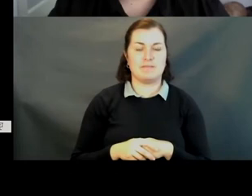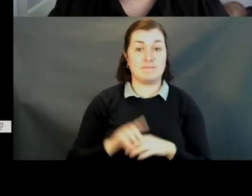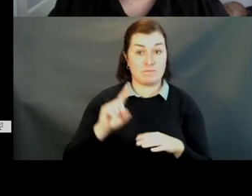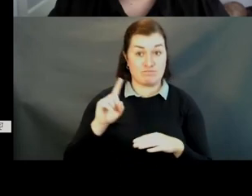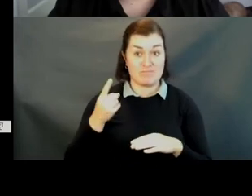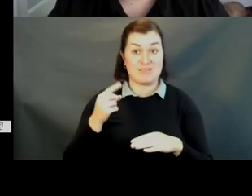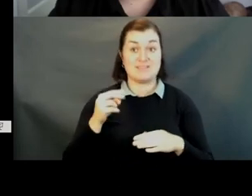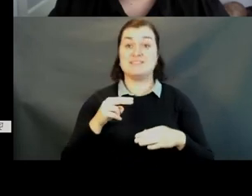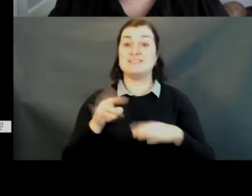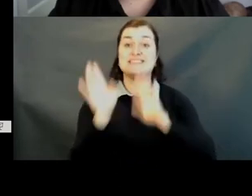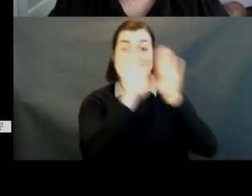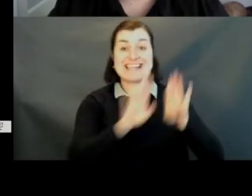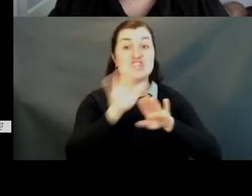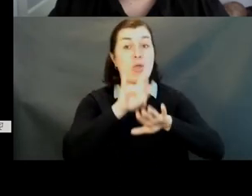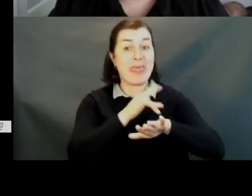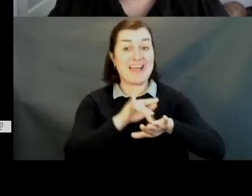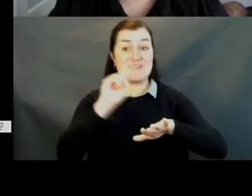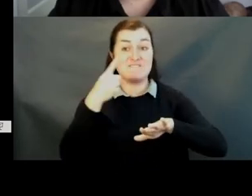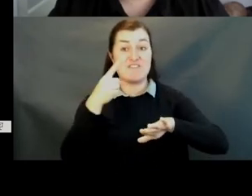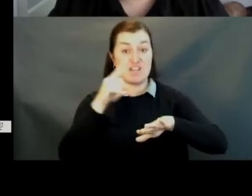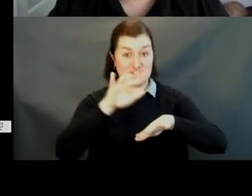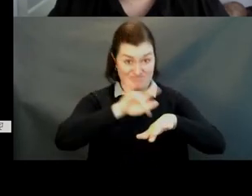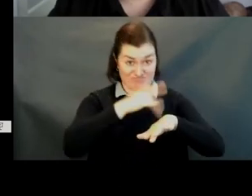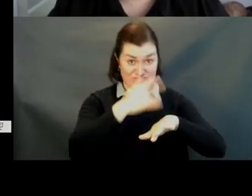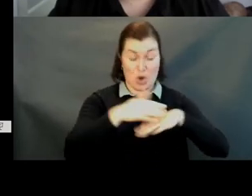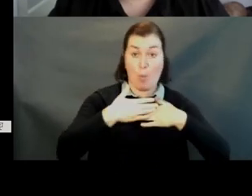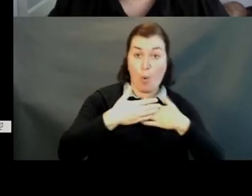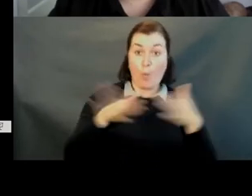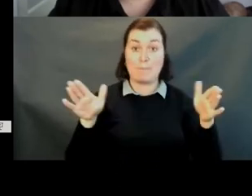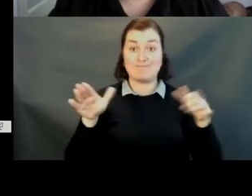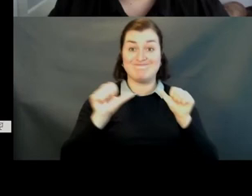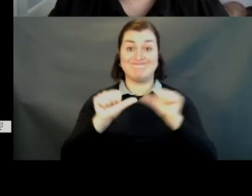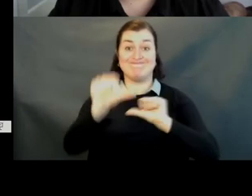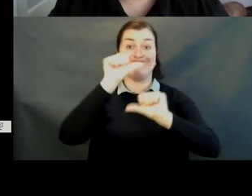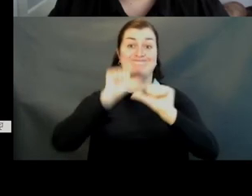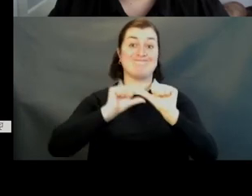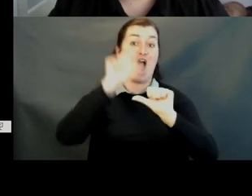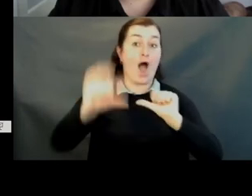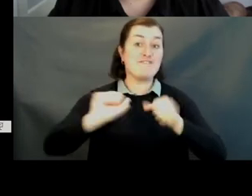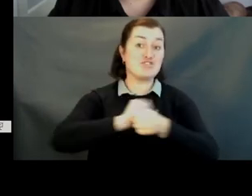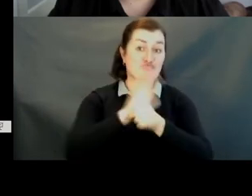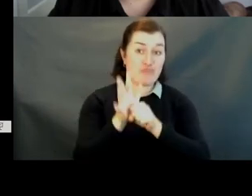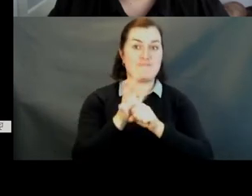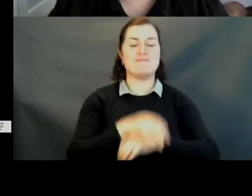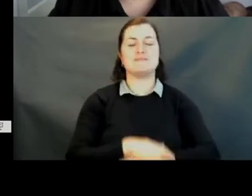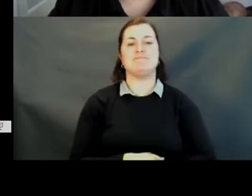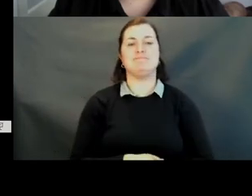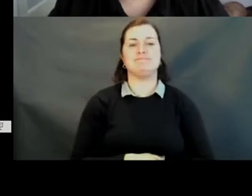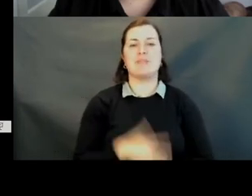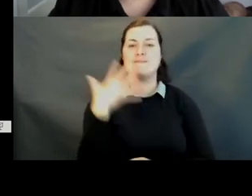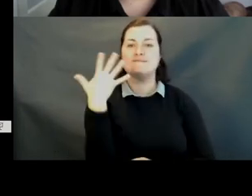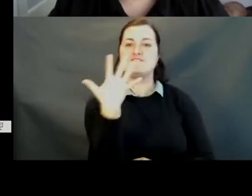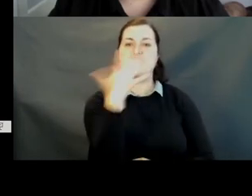the National Theatre. And we have five people in the picture. The premise is that